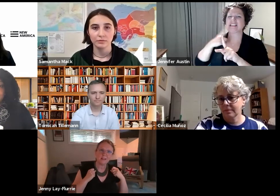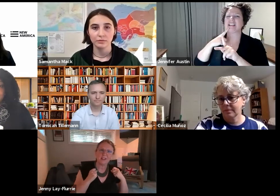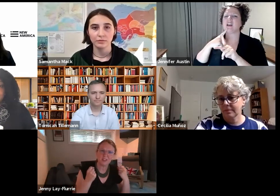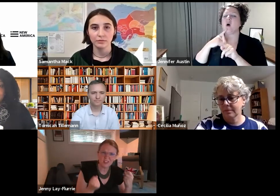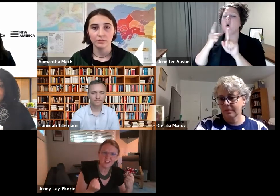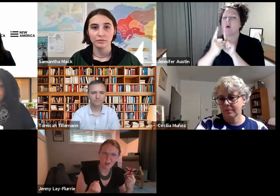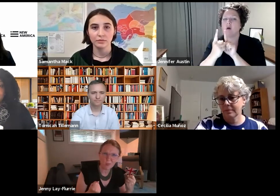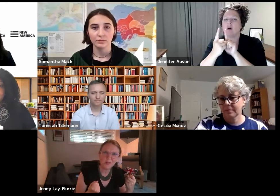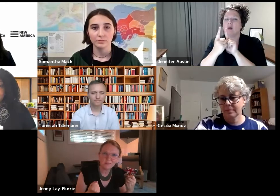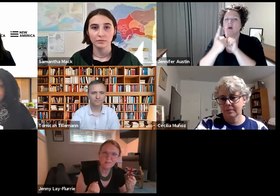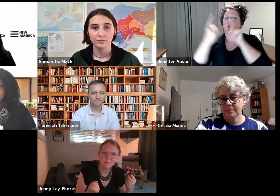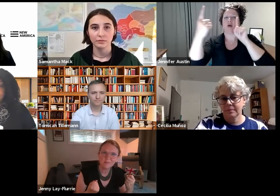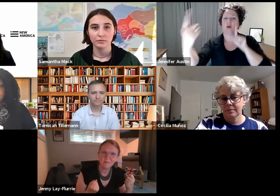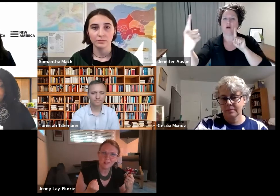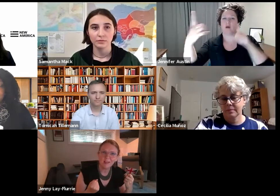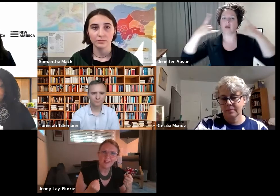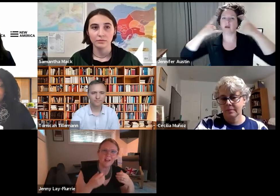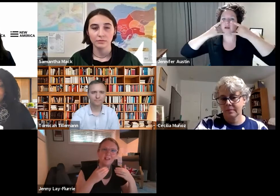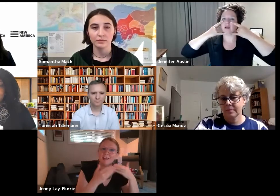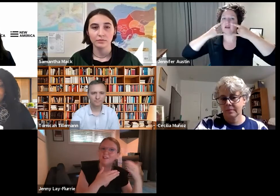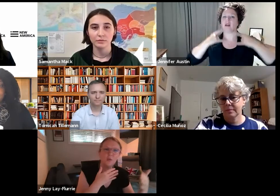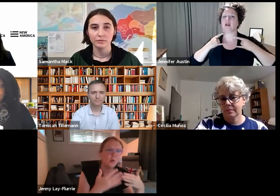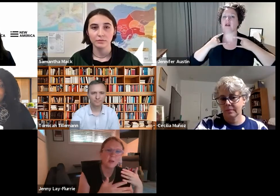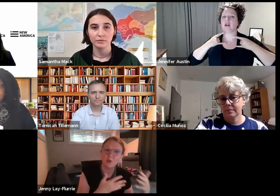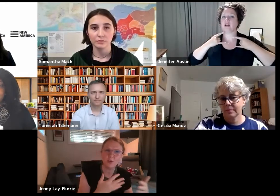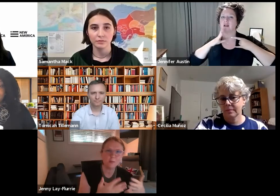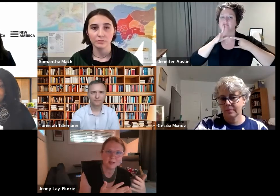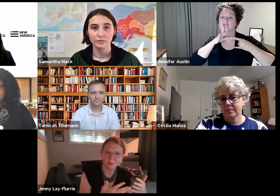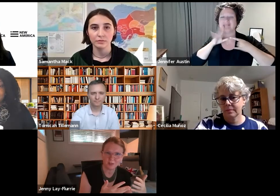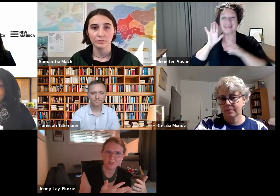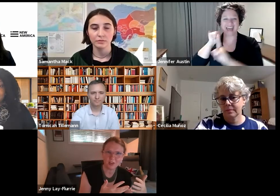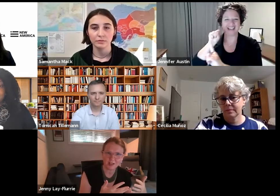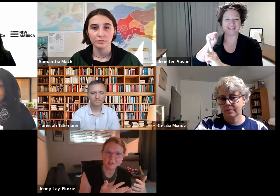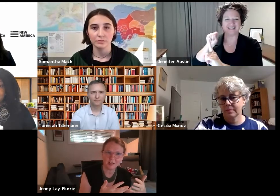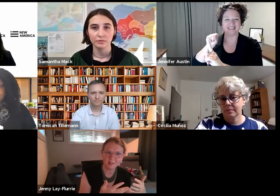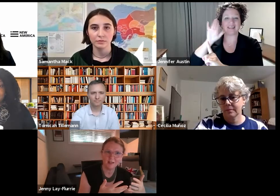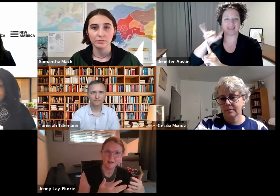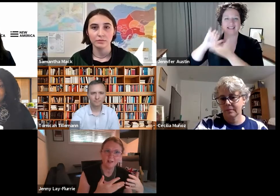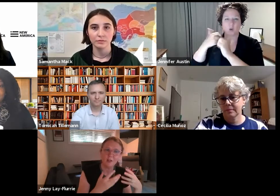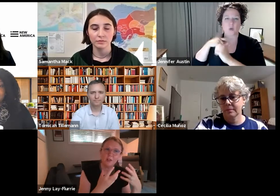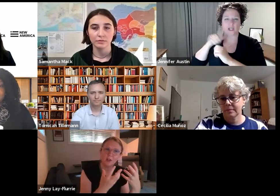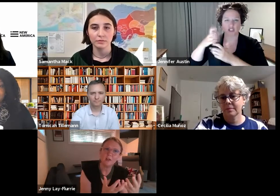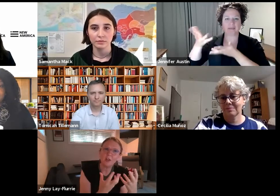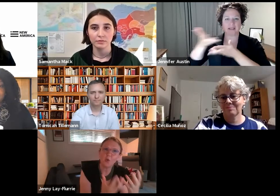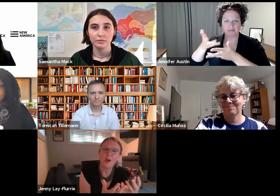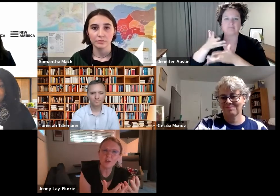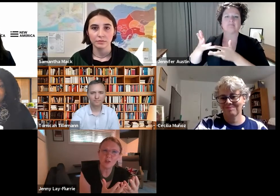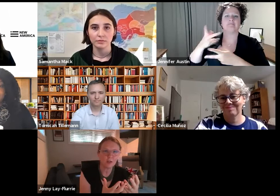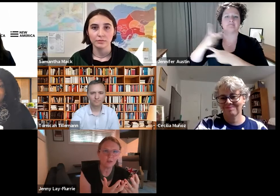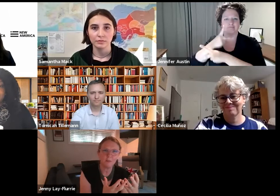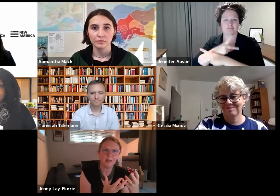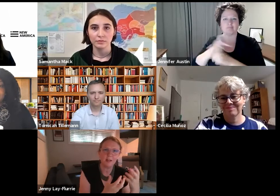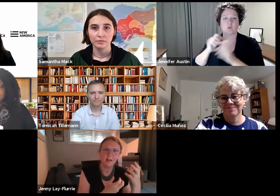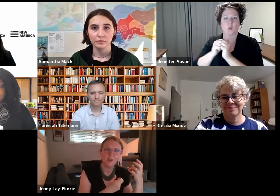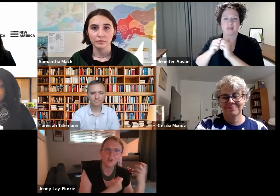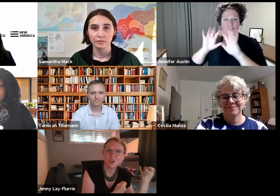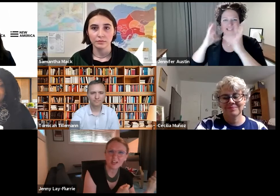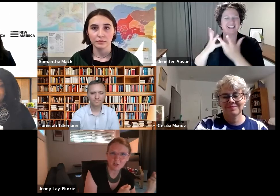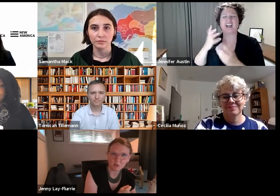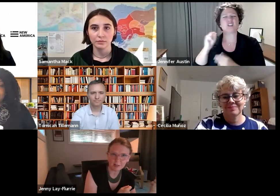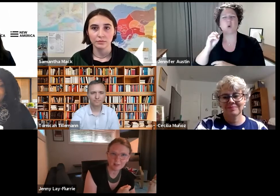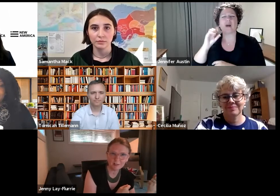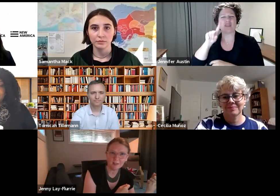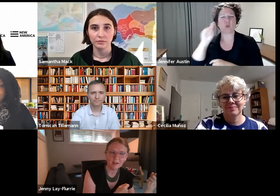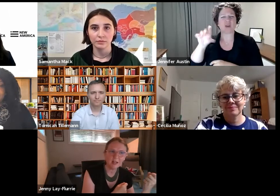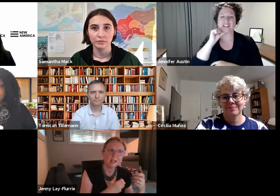the mask down, does this help? That's the way we should be as a society. So the question shouldn't be, should